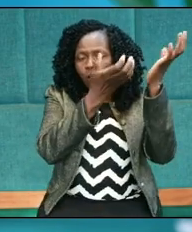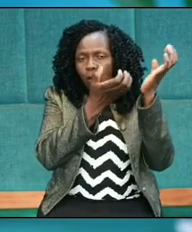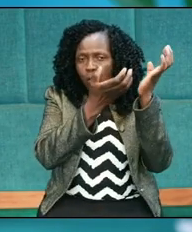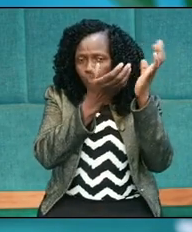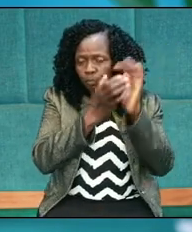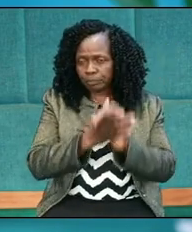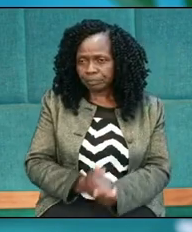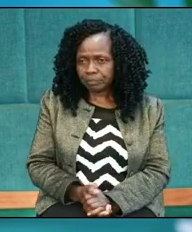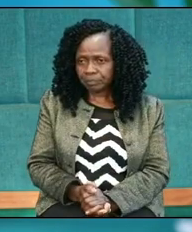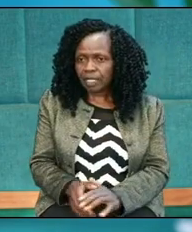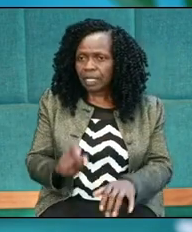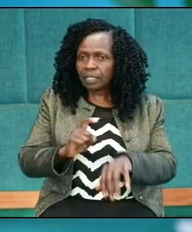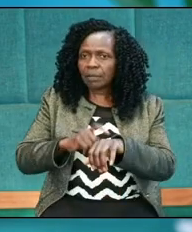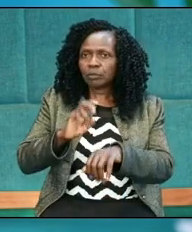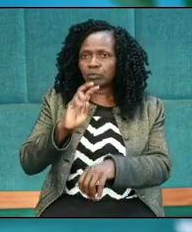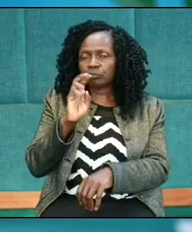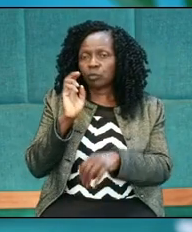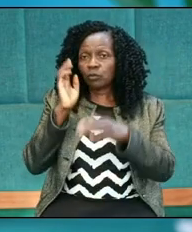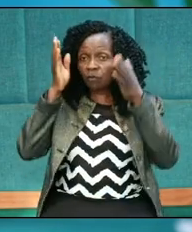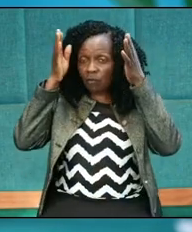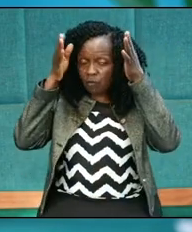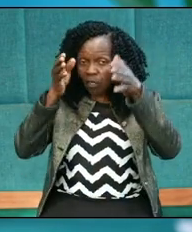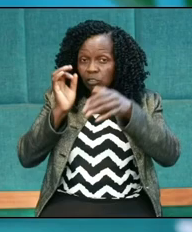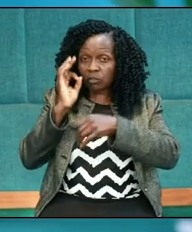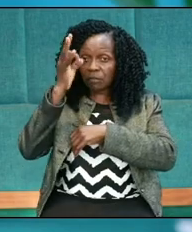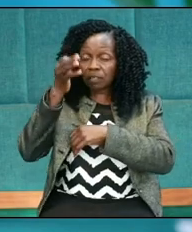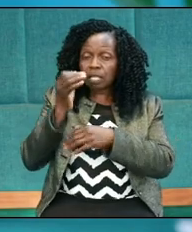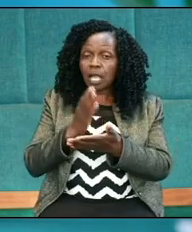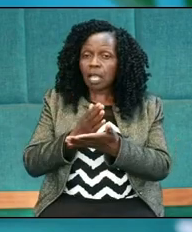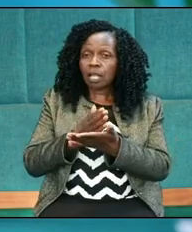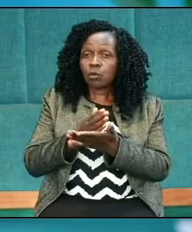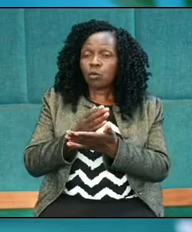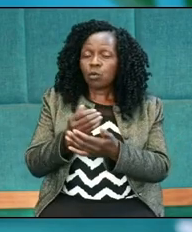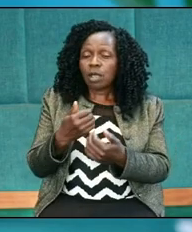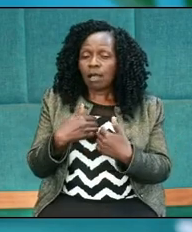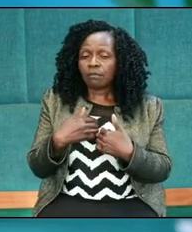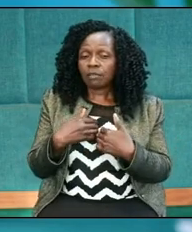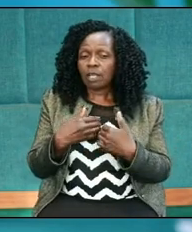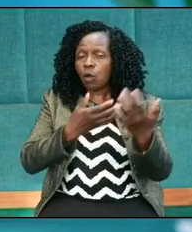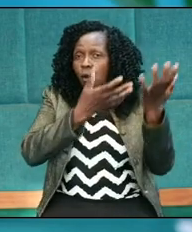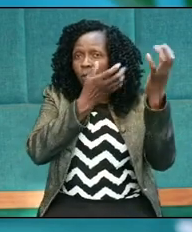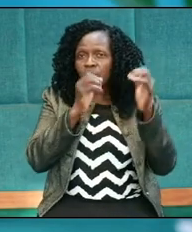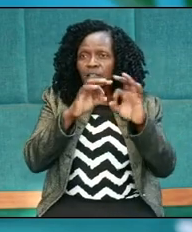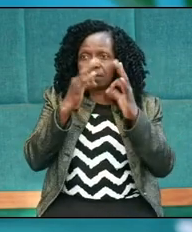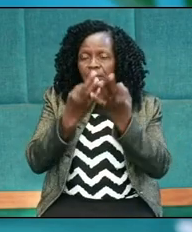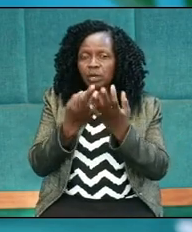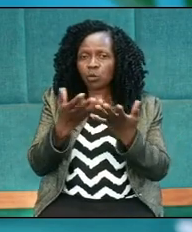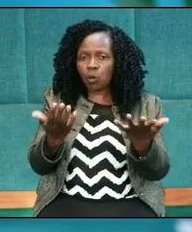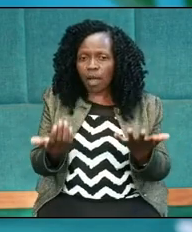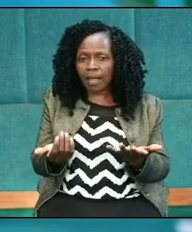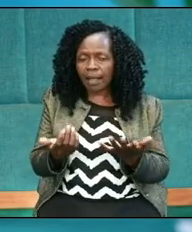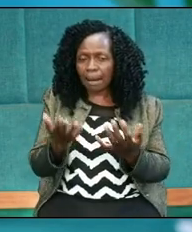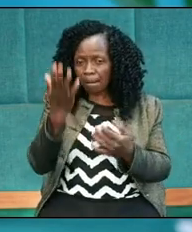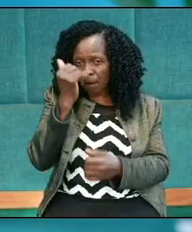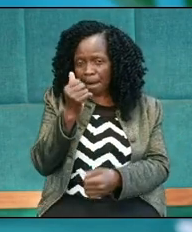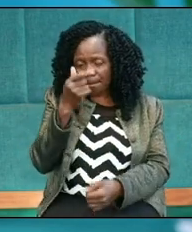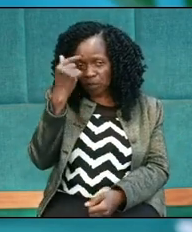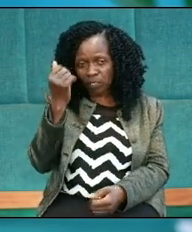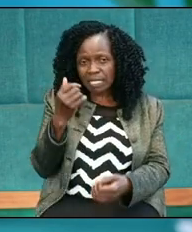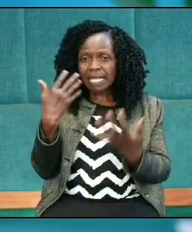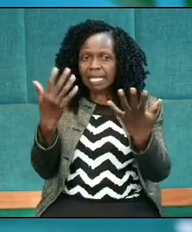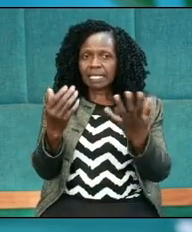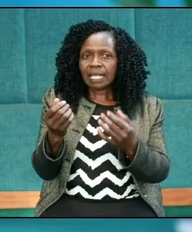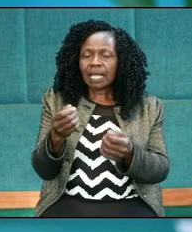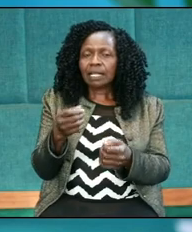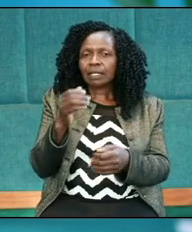look at that, when you look at the future, I am sure we are having hope for the families because things are not right. And there we are